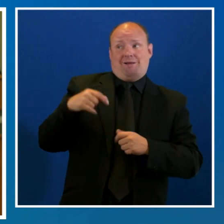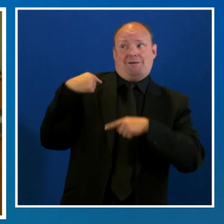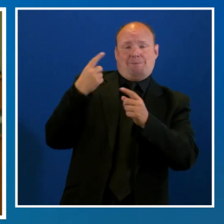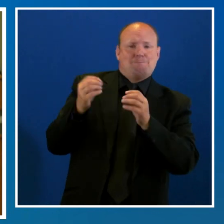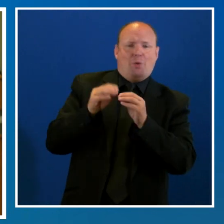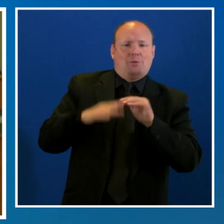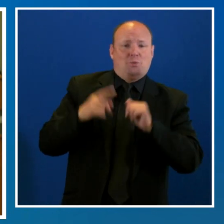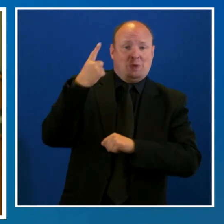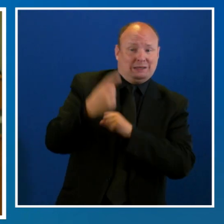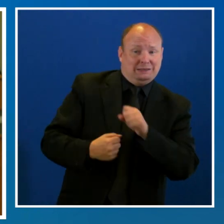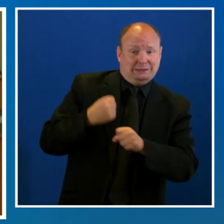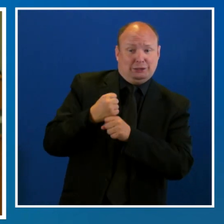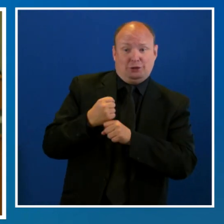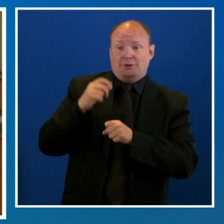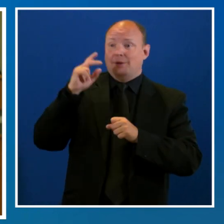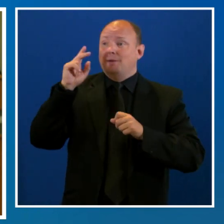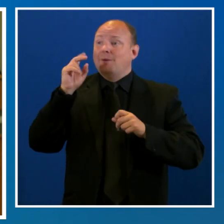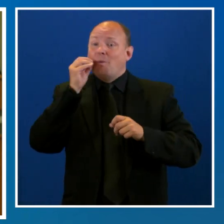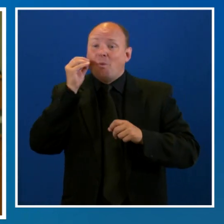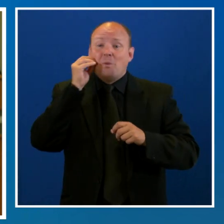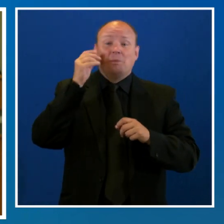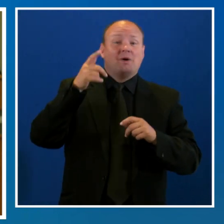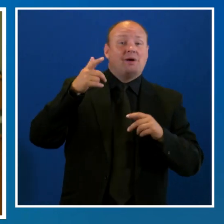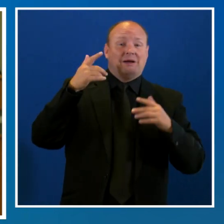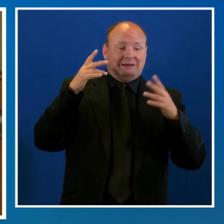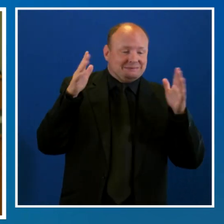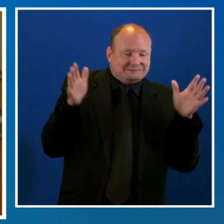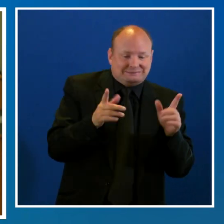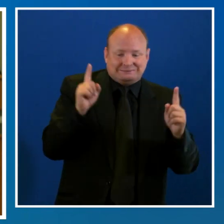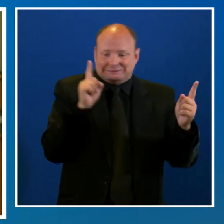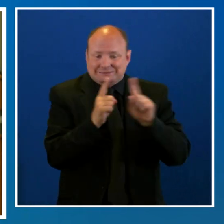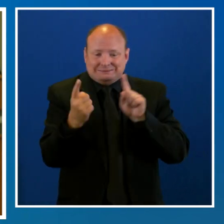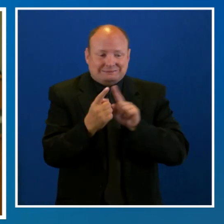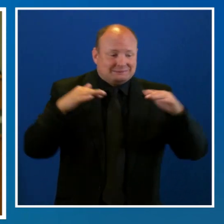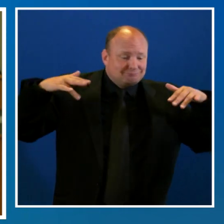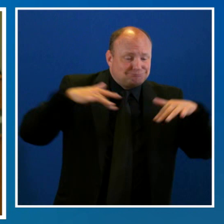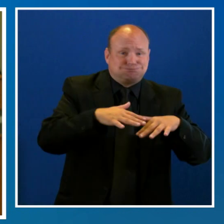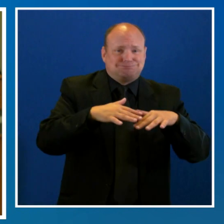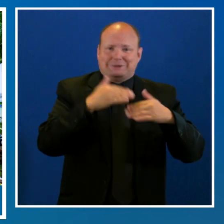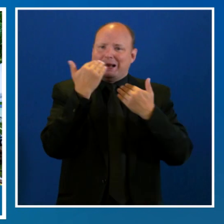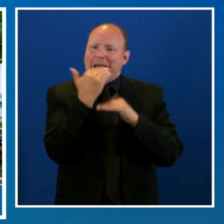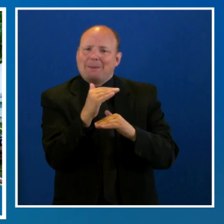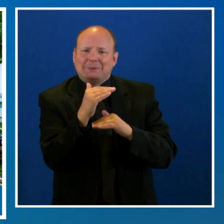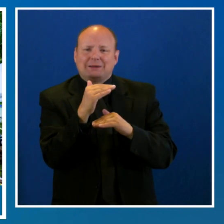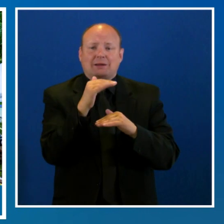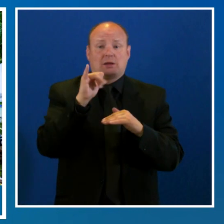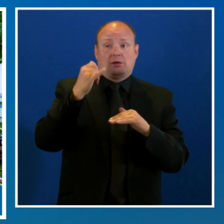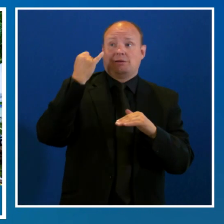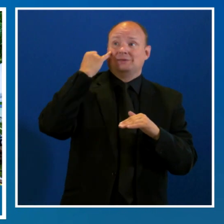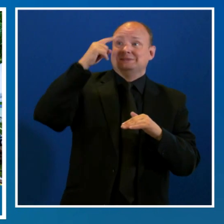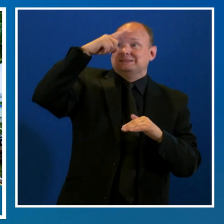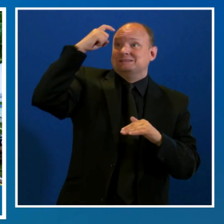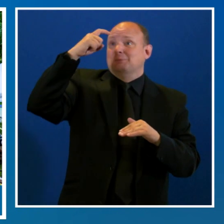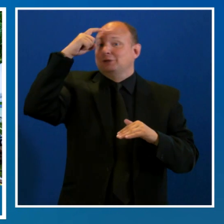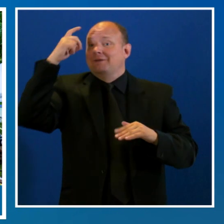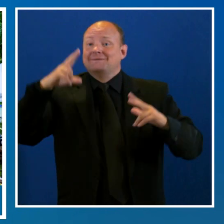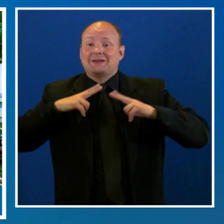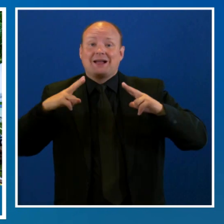our gatherings, I'm thrilled to share that many of Vancouver's summer event traditions have returned this